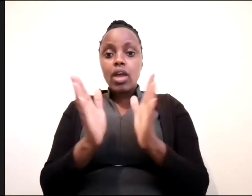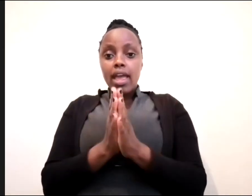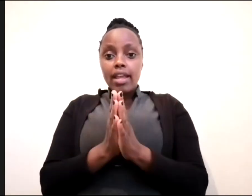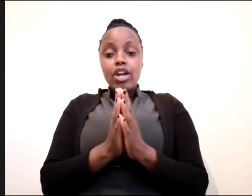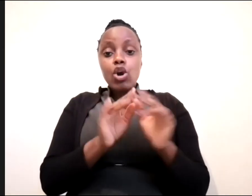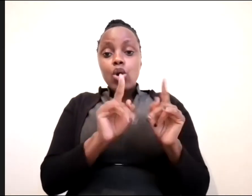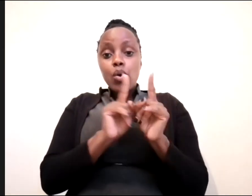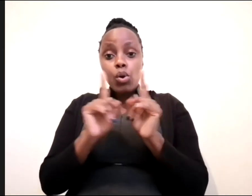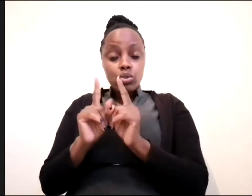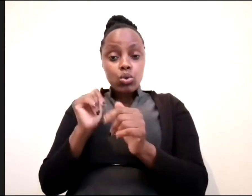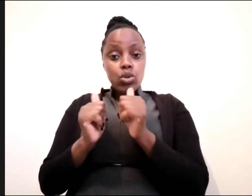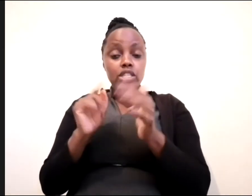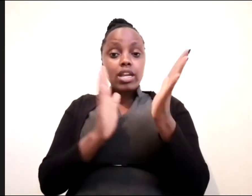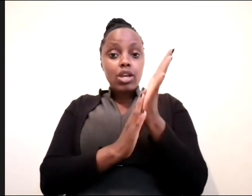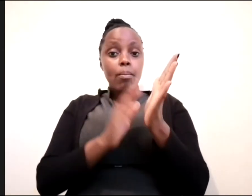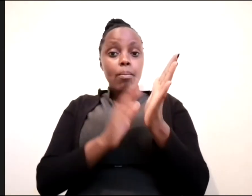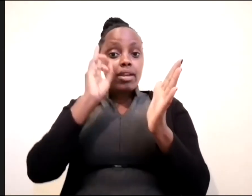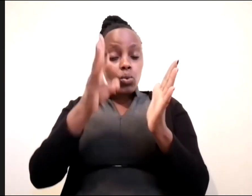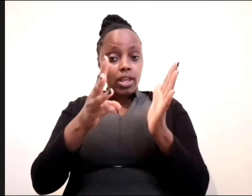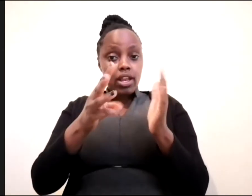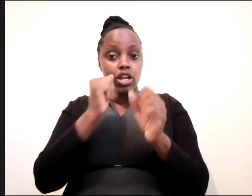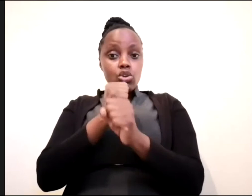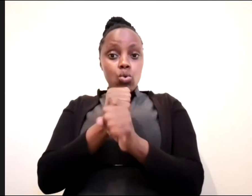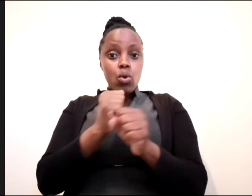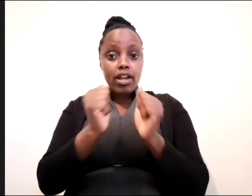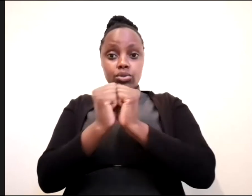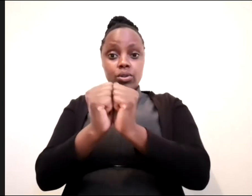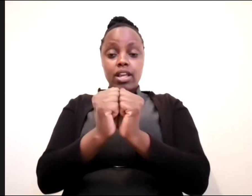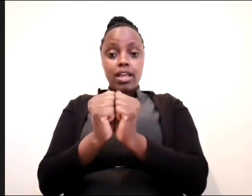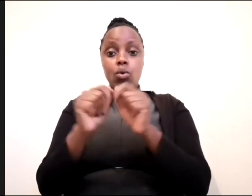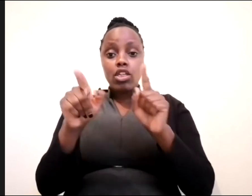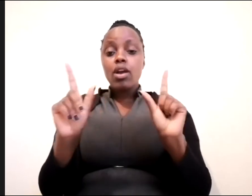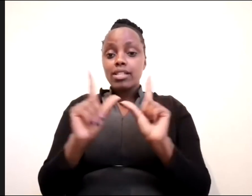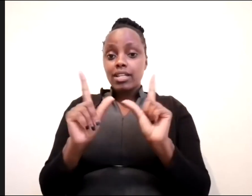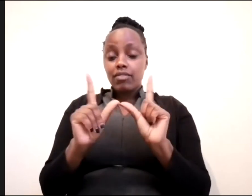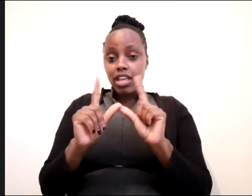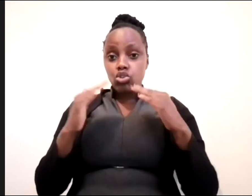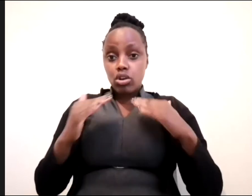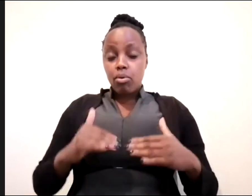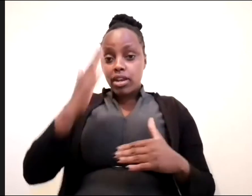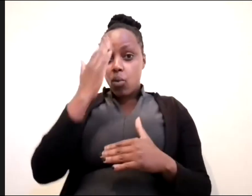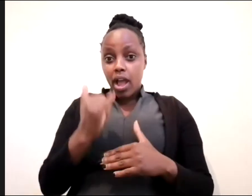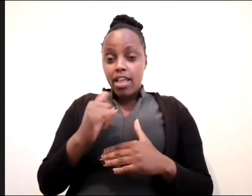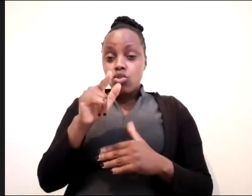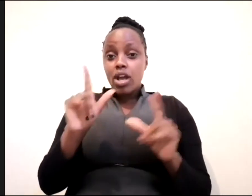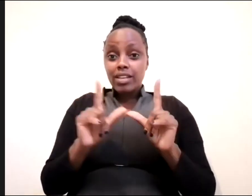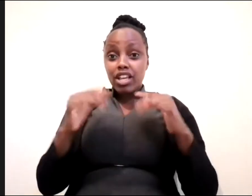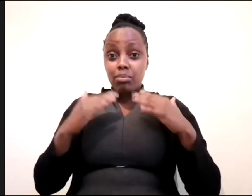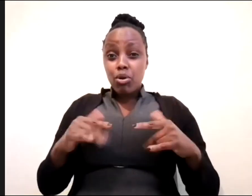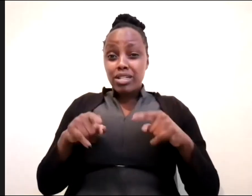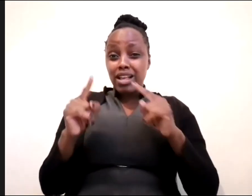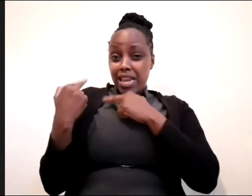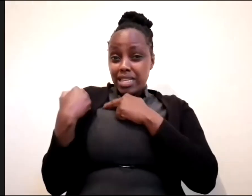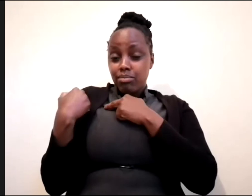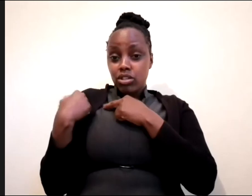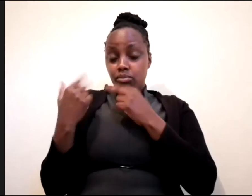also will recommend that you work very closely with your certification body, because your certification body will also have a